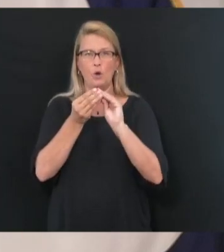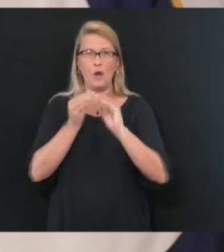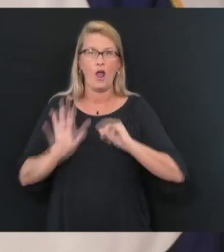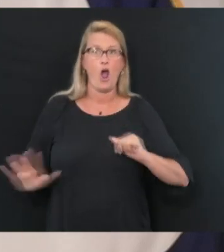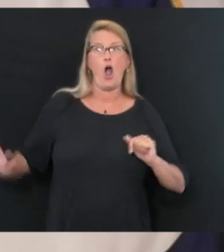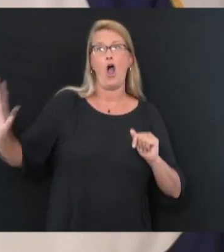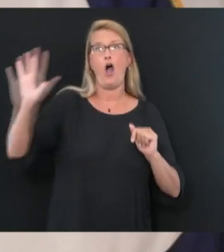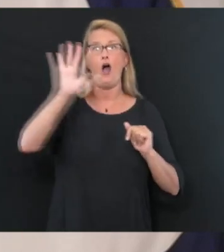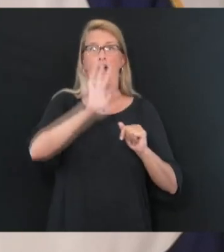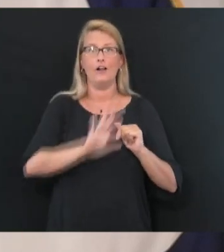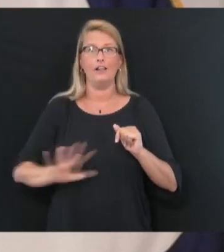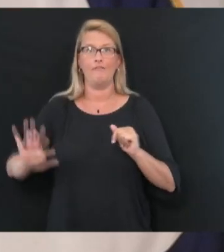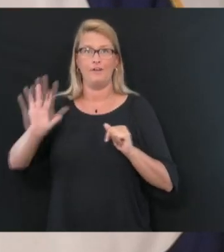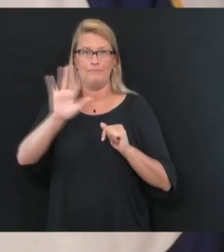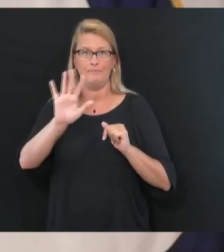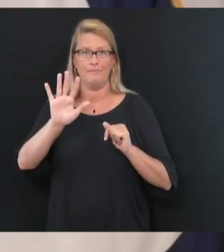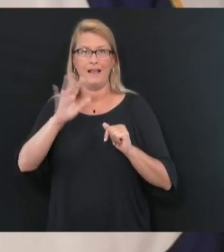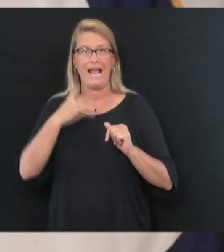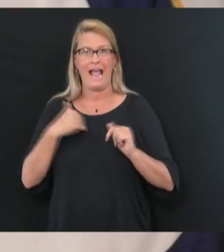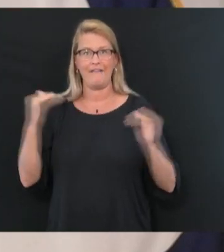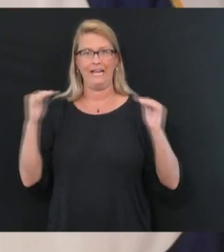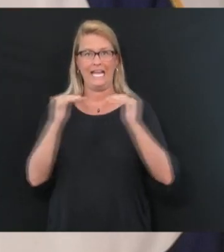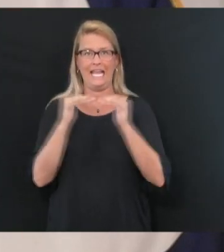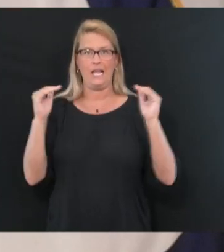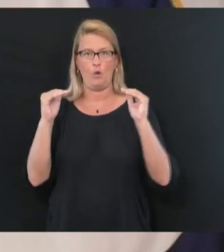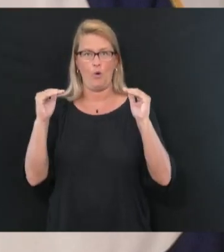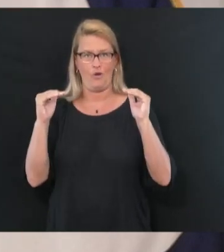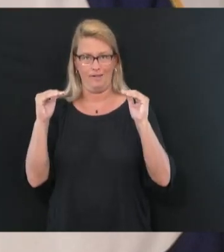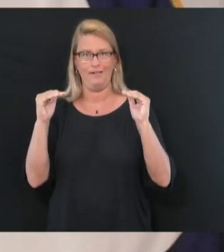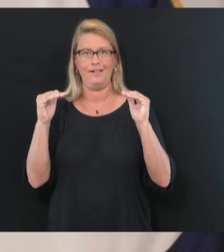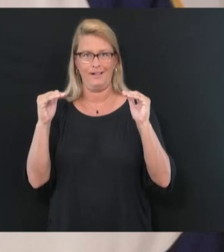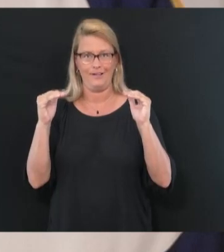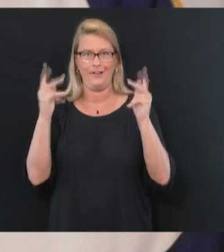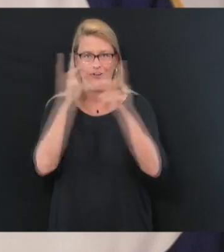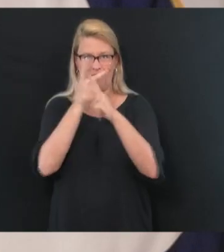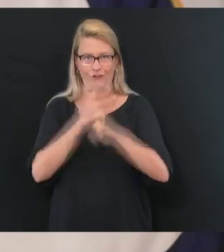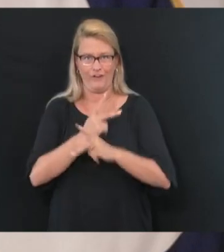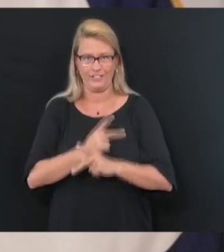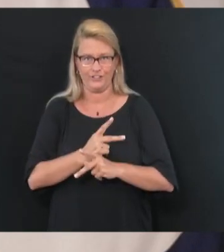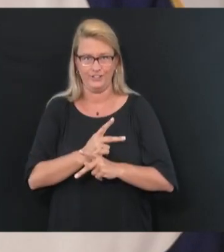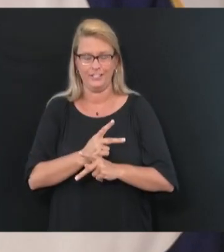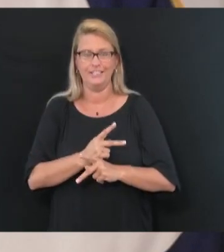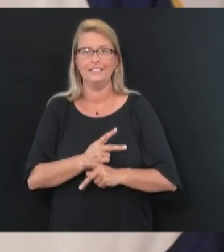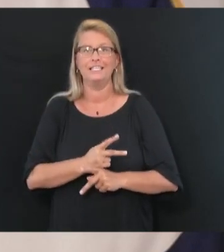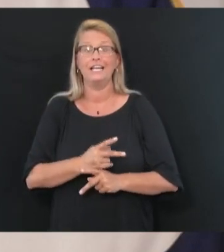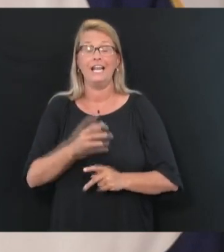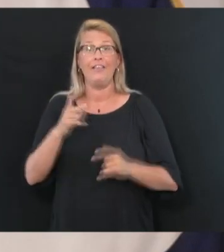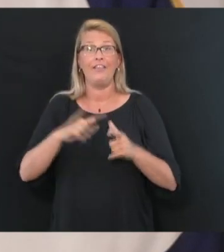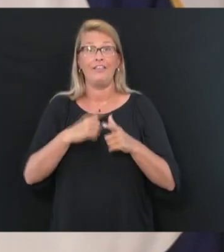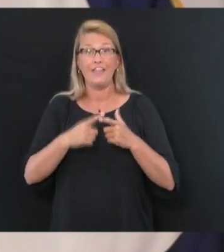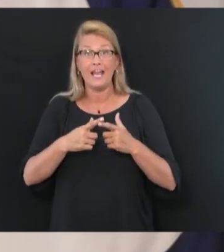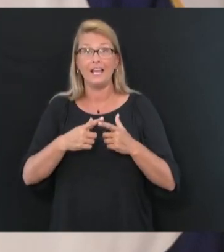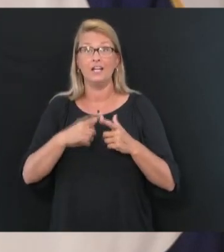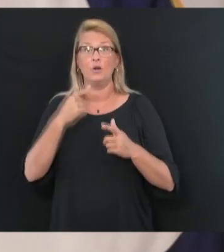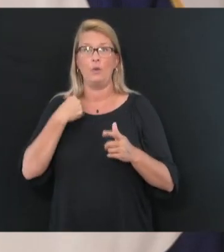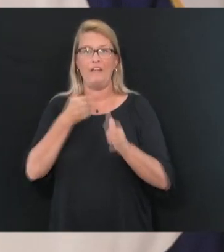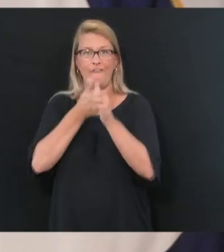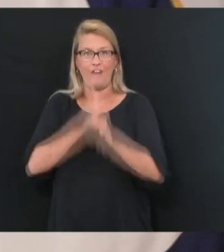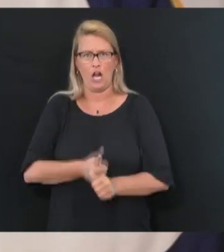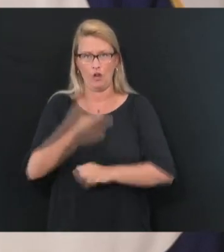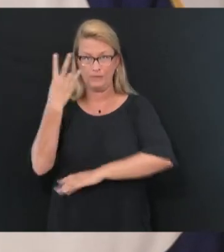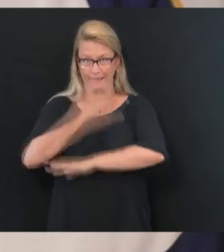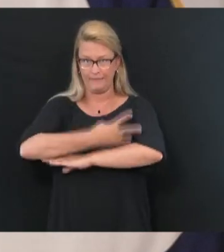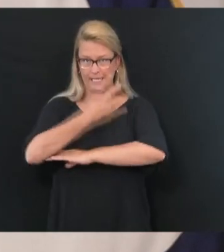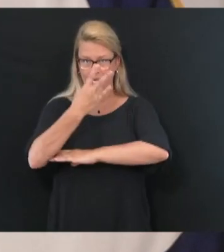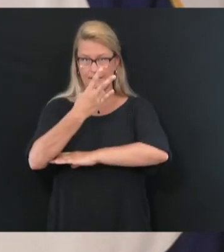counties are weighed the same, and then we look at a 7-day average. Every day